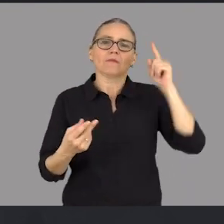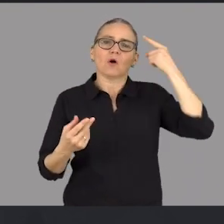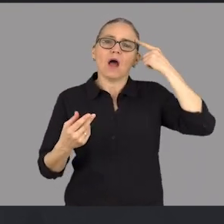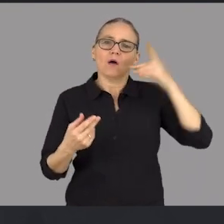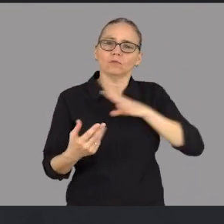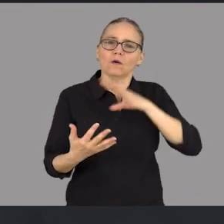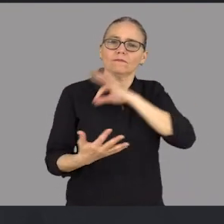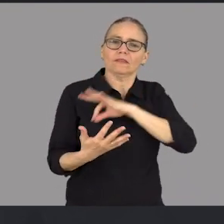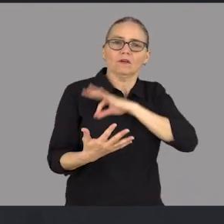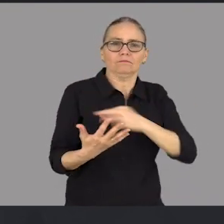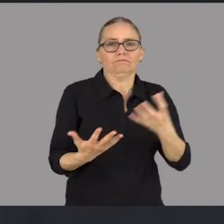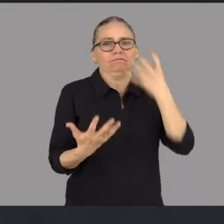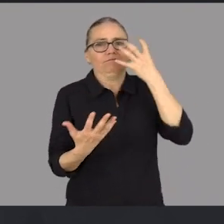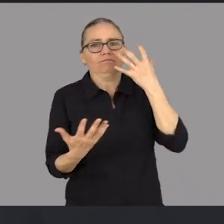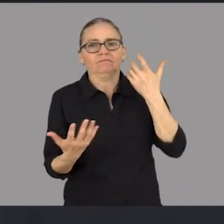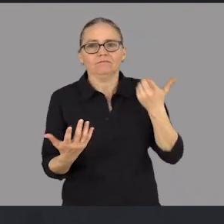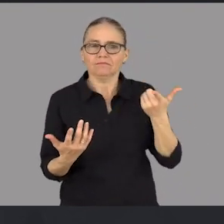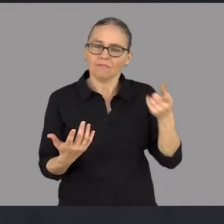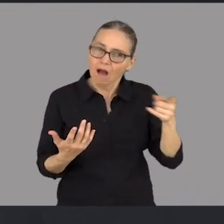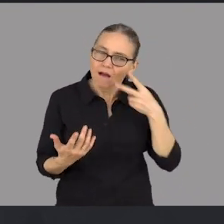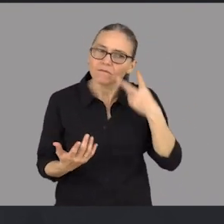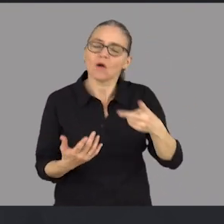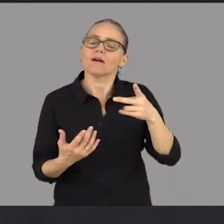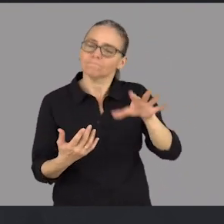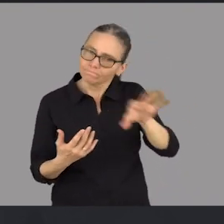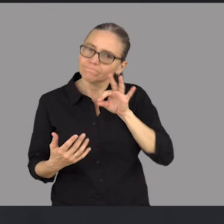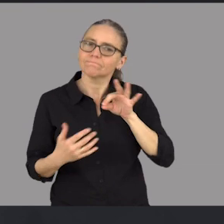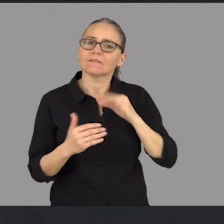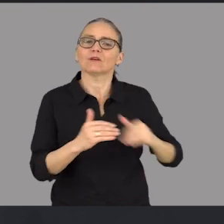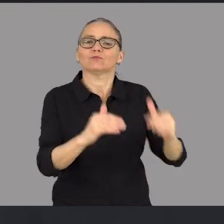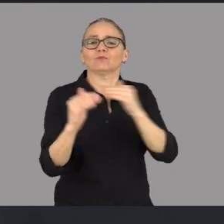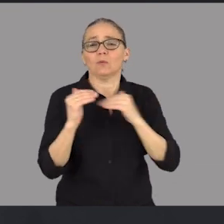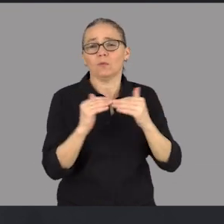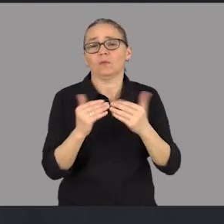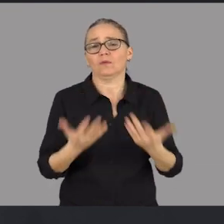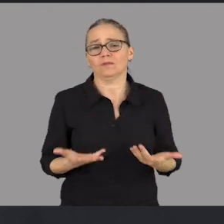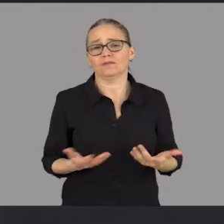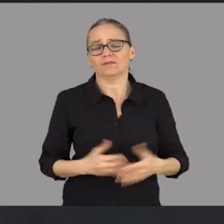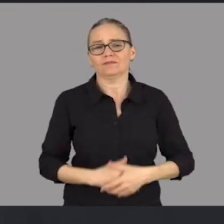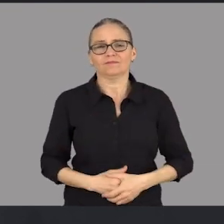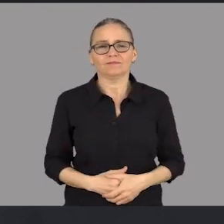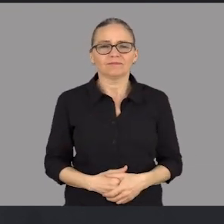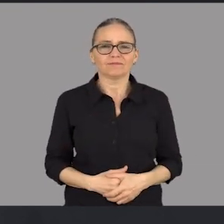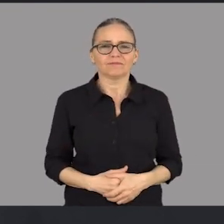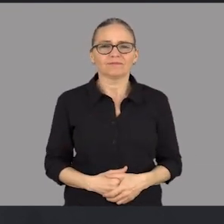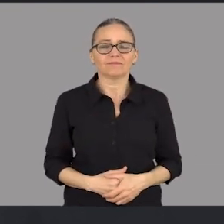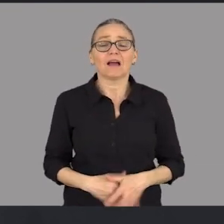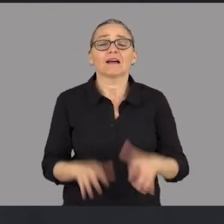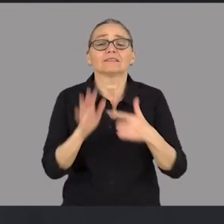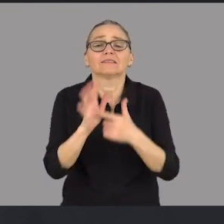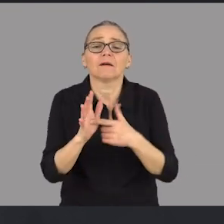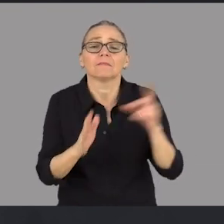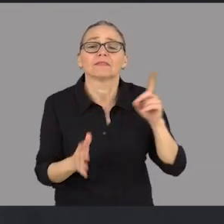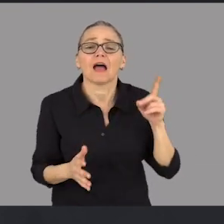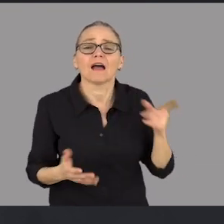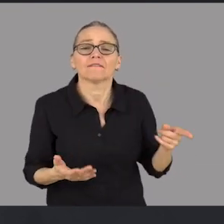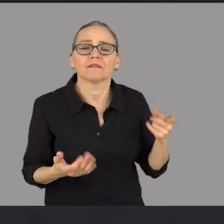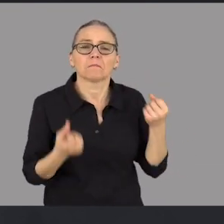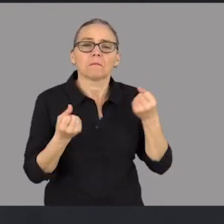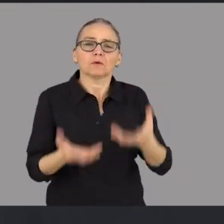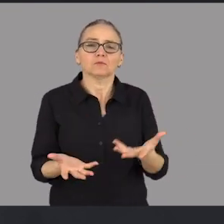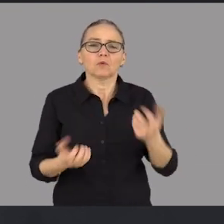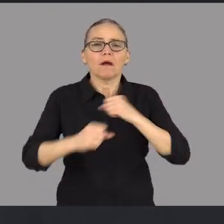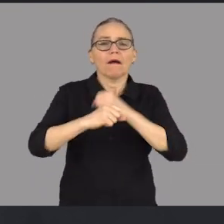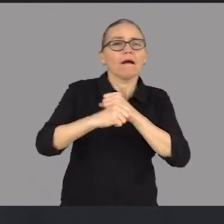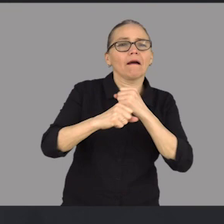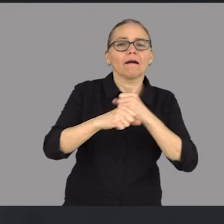positions. So I think, pointing out to the employer the benefits that are almost obvious once you begin